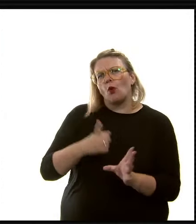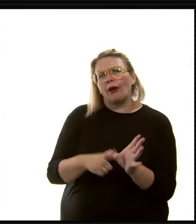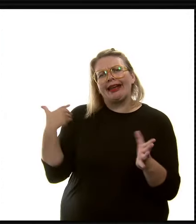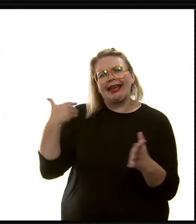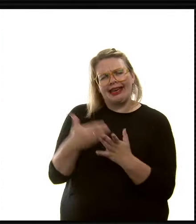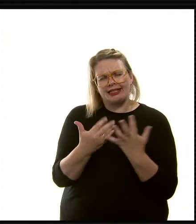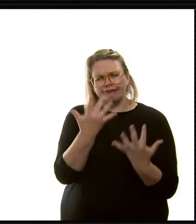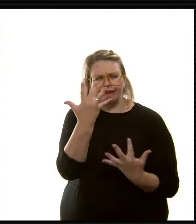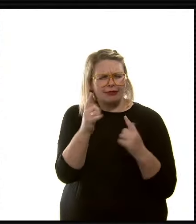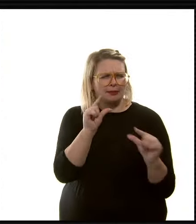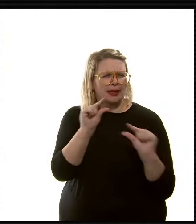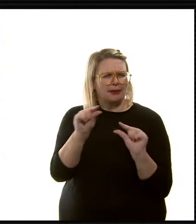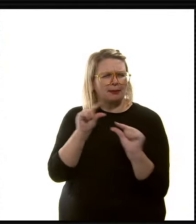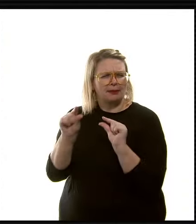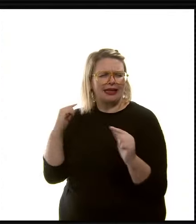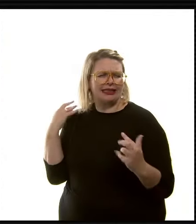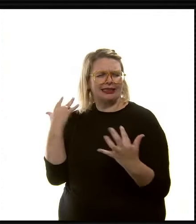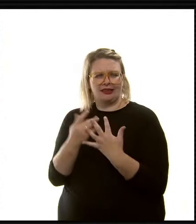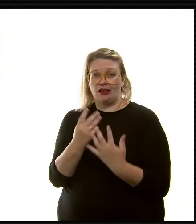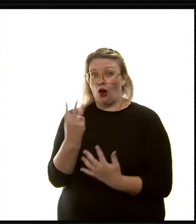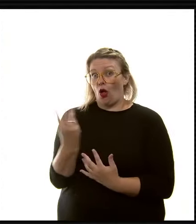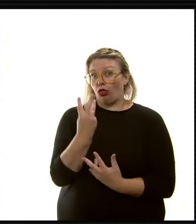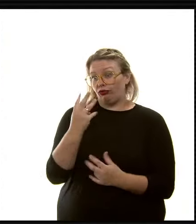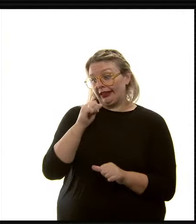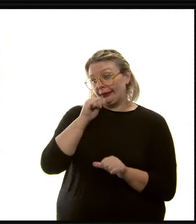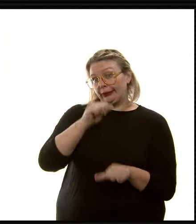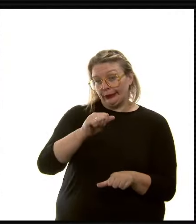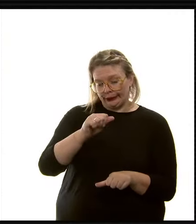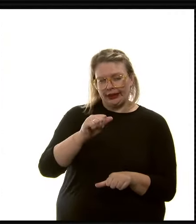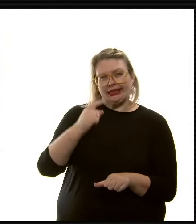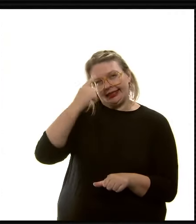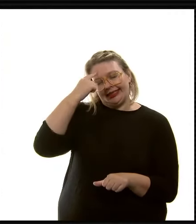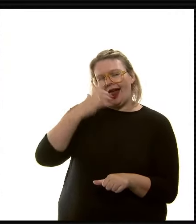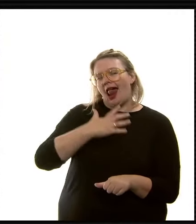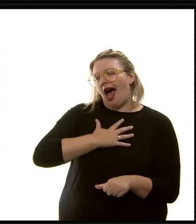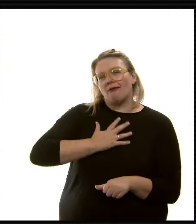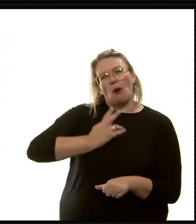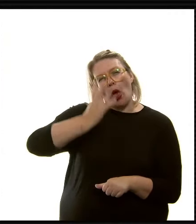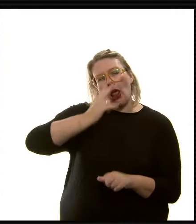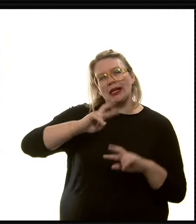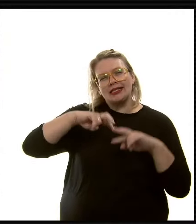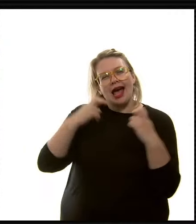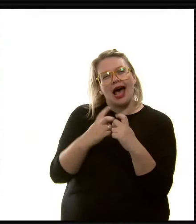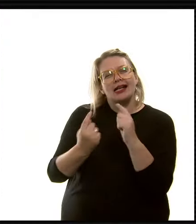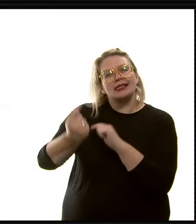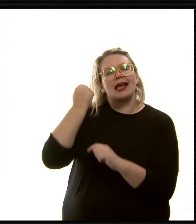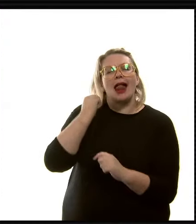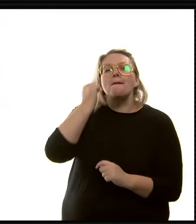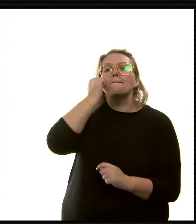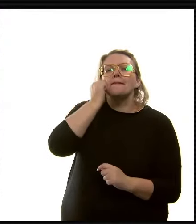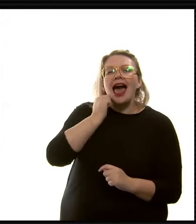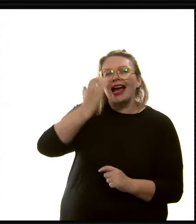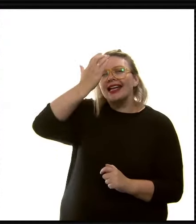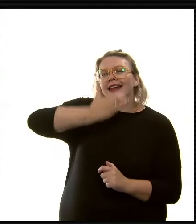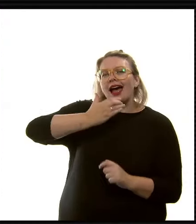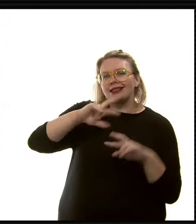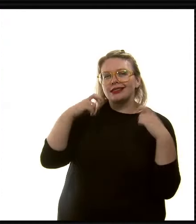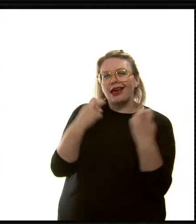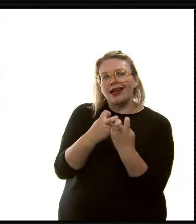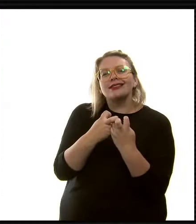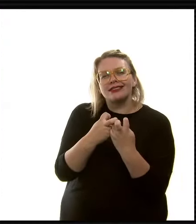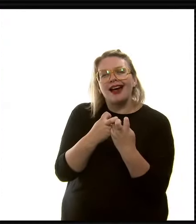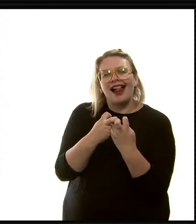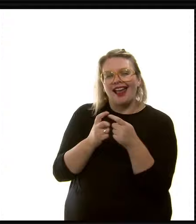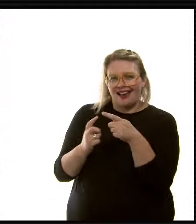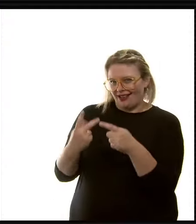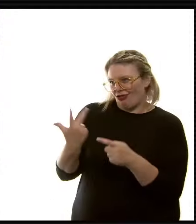Milan and I and Ashwin, we all kind of agreed that one of the coolest ones was this castle called the Black Knight's Castle. So we